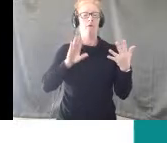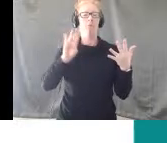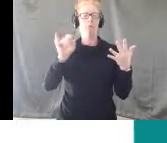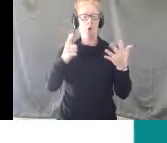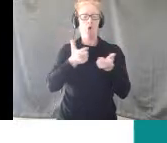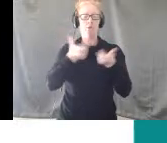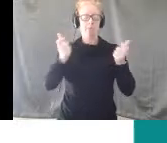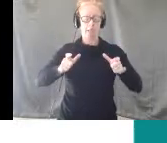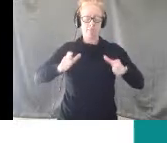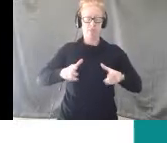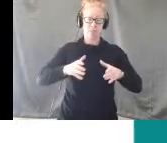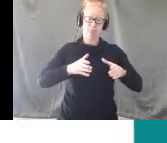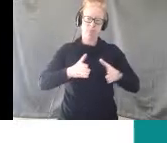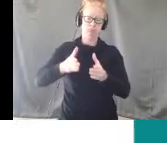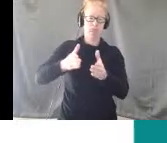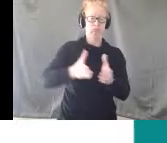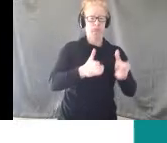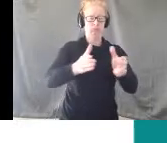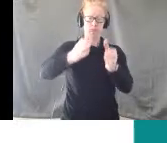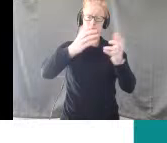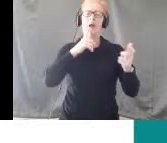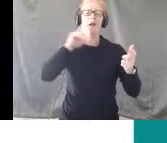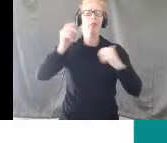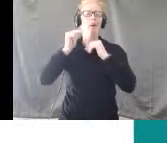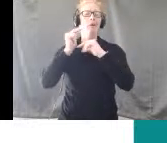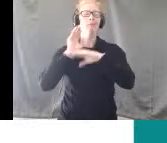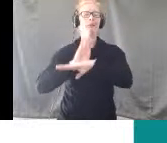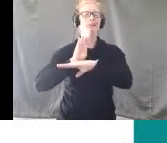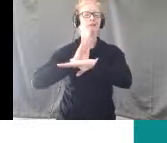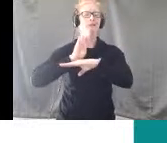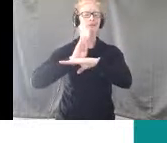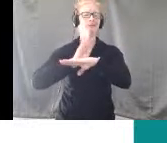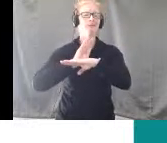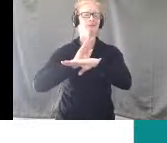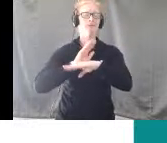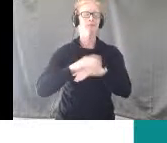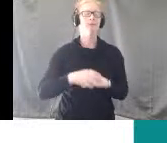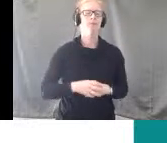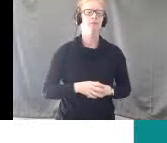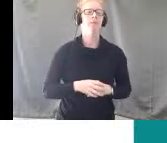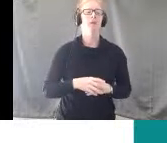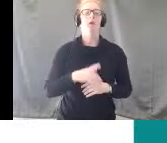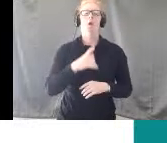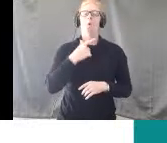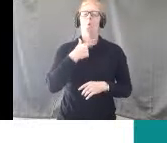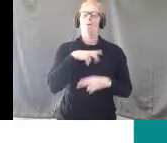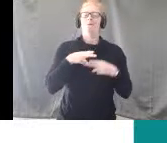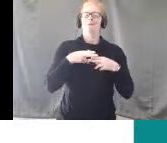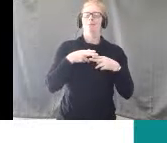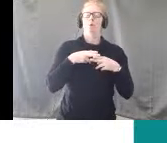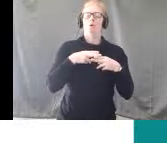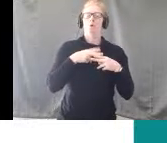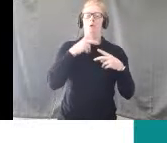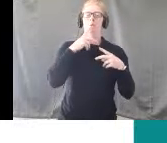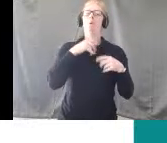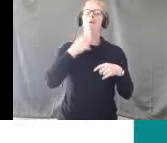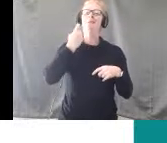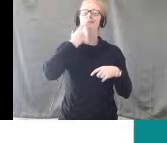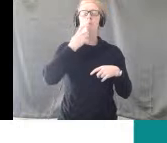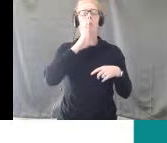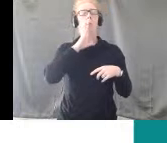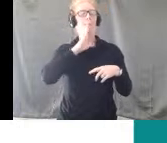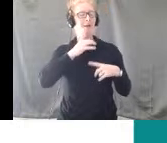business. We've reached a tentative agreement with, or is finalizing agreements with 2